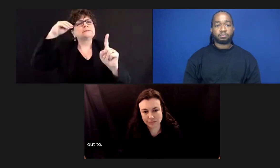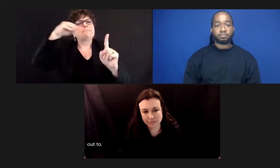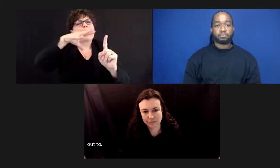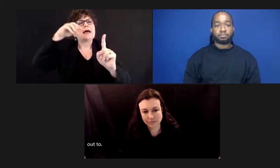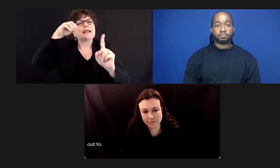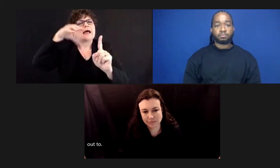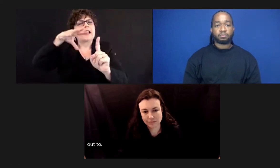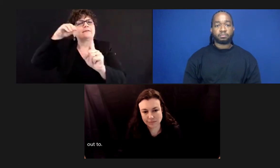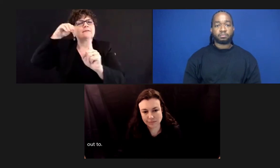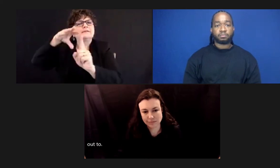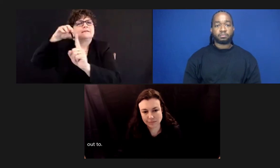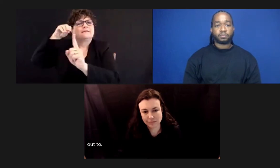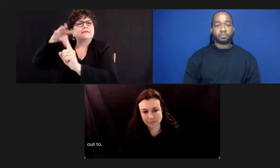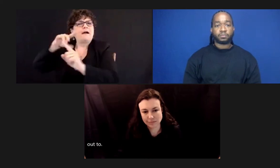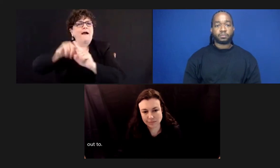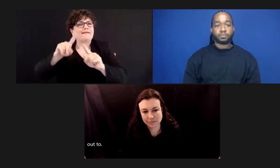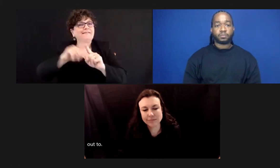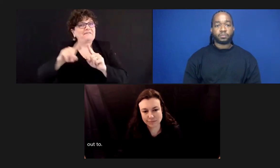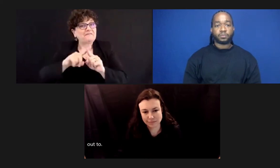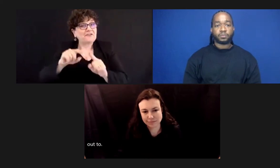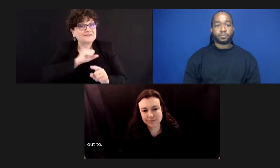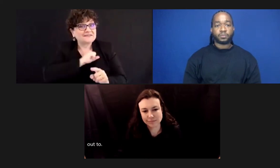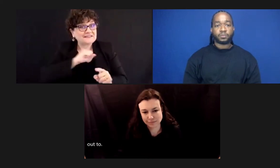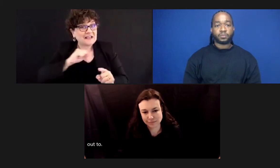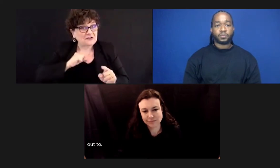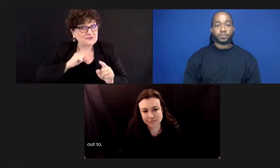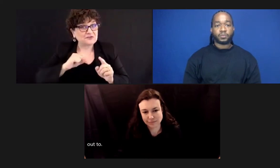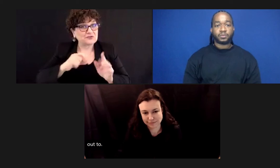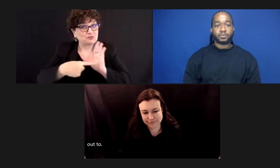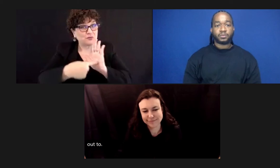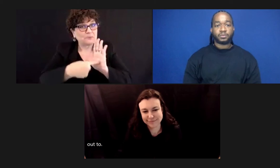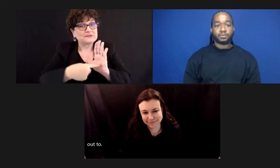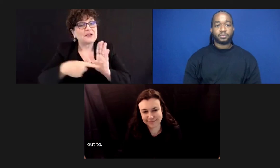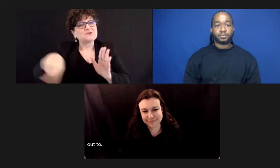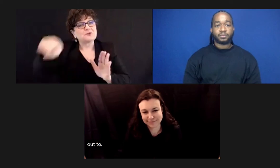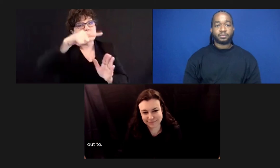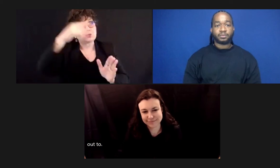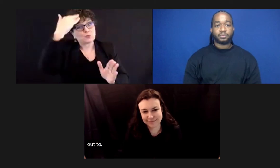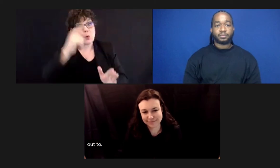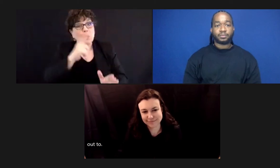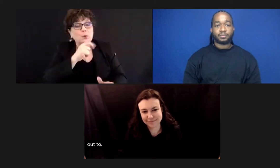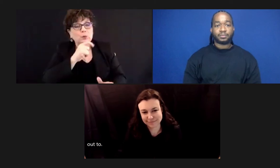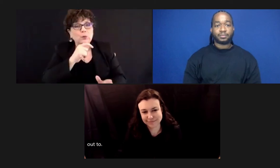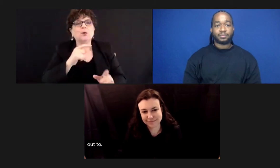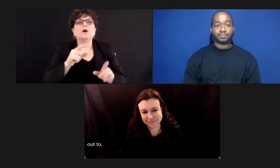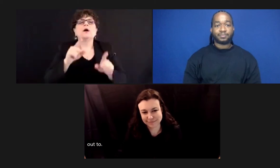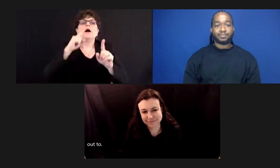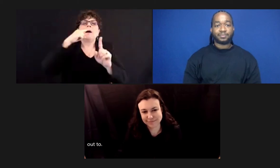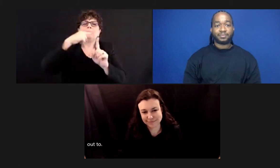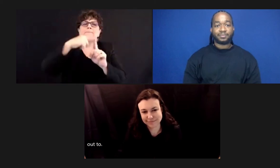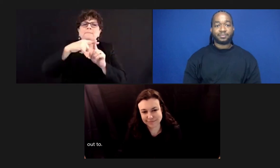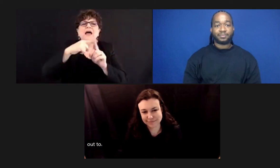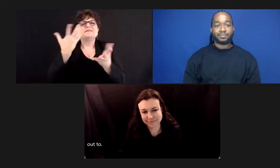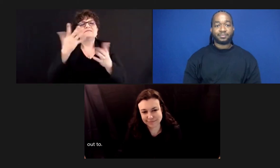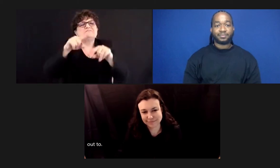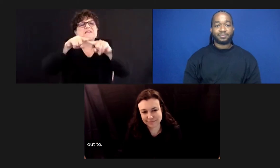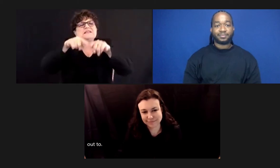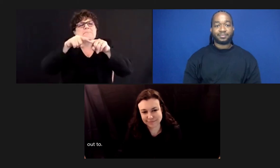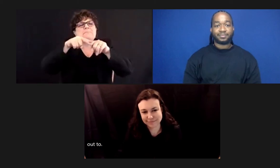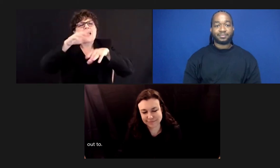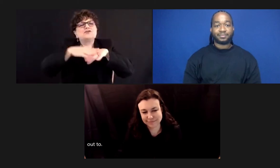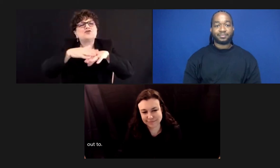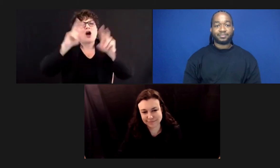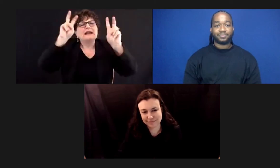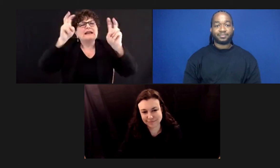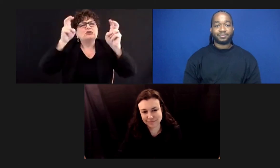more to have more spotlighting on different areas and communicating to those individuals, let